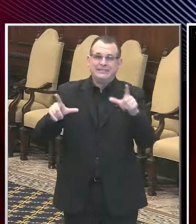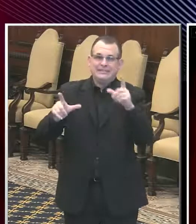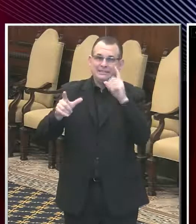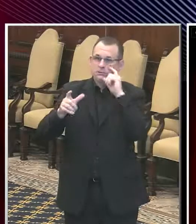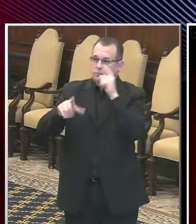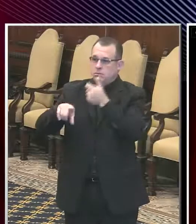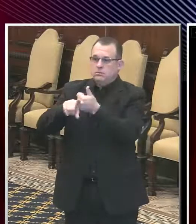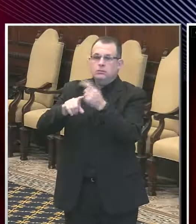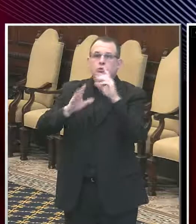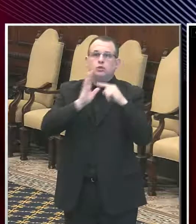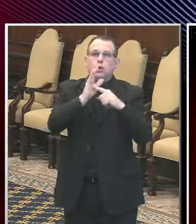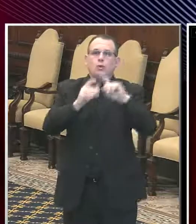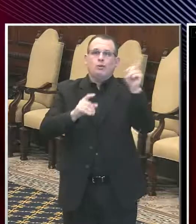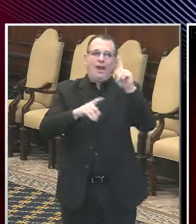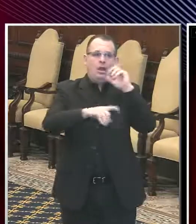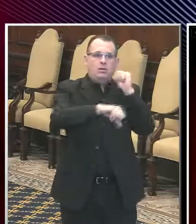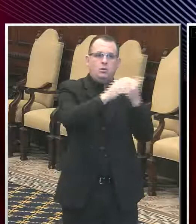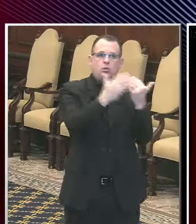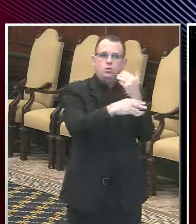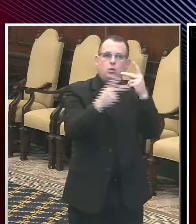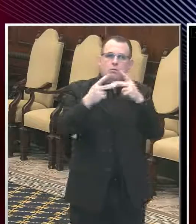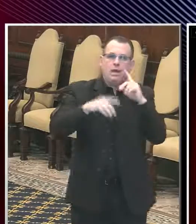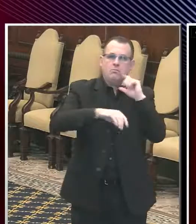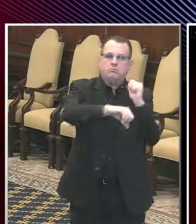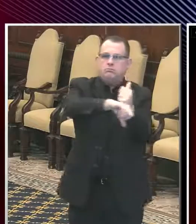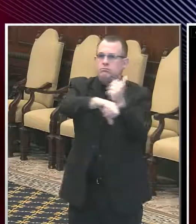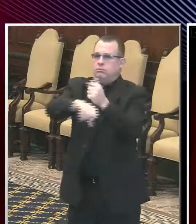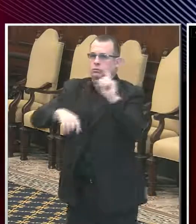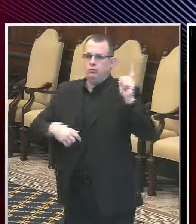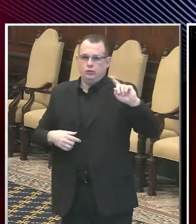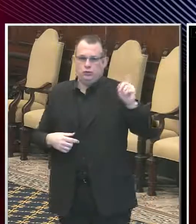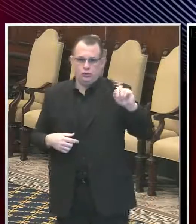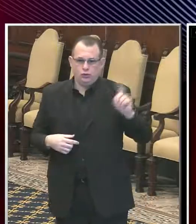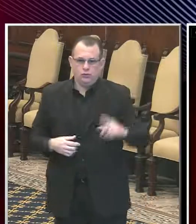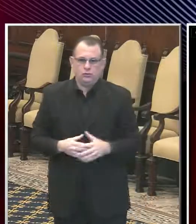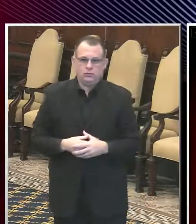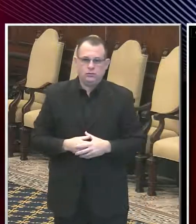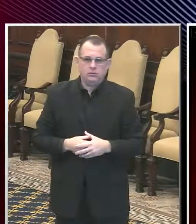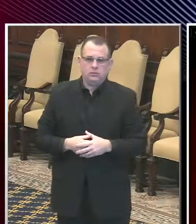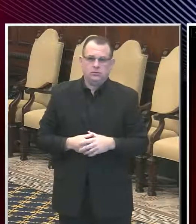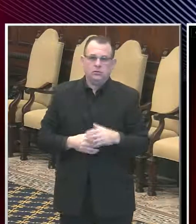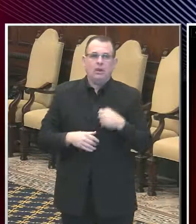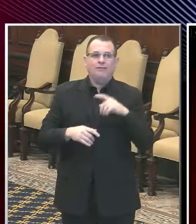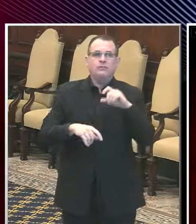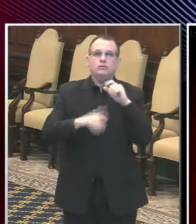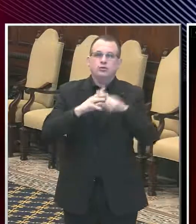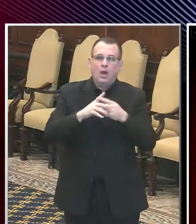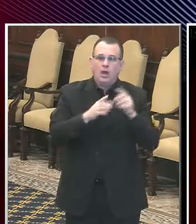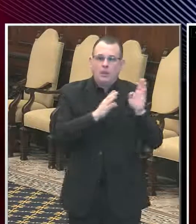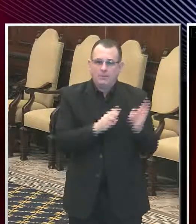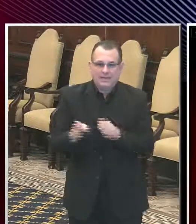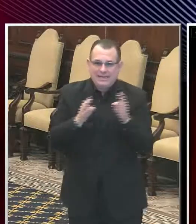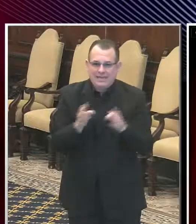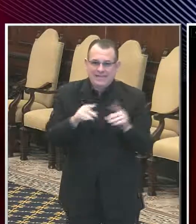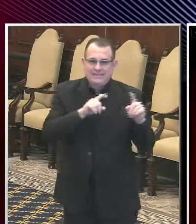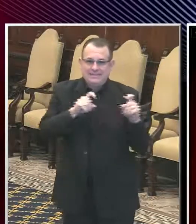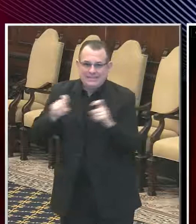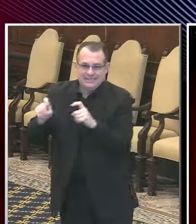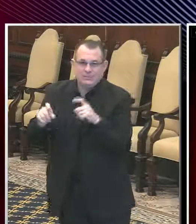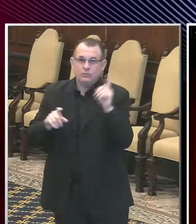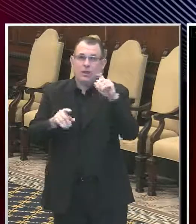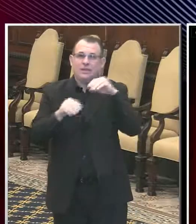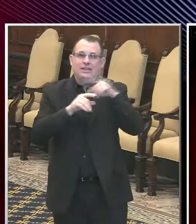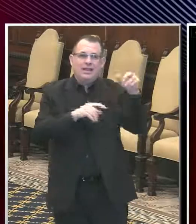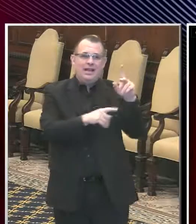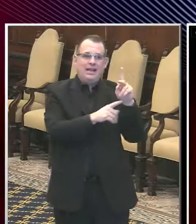In addition to those sites, we are in the planning stages of testing sites in Kensington and Hunting Park. We